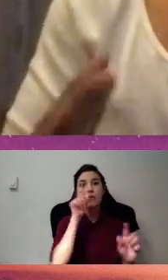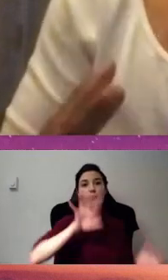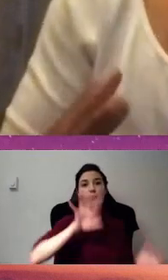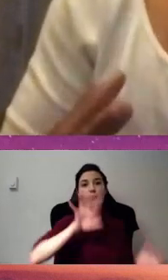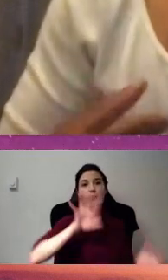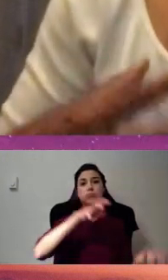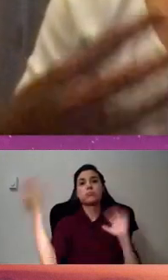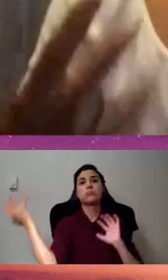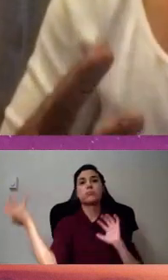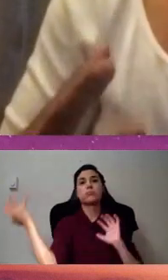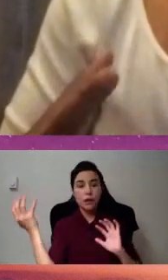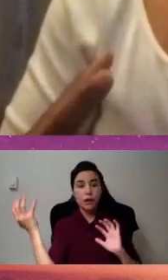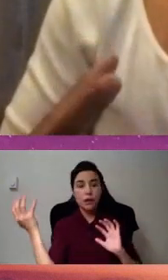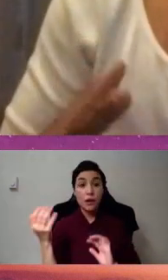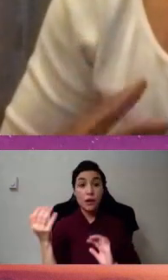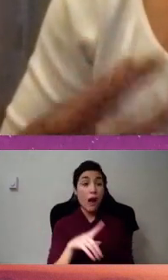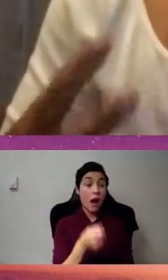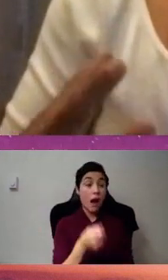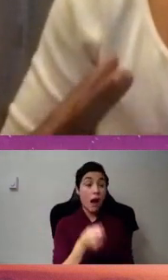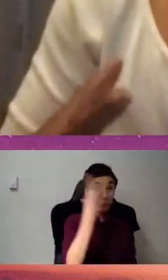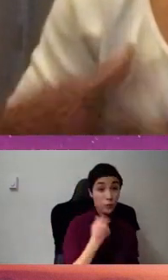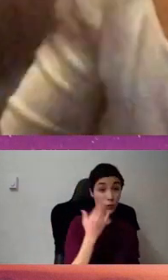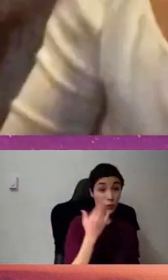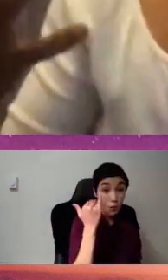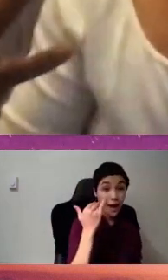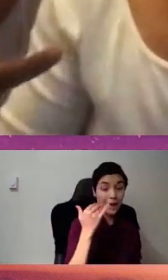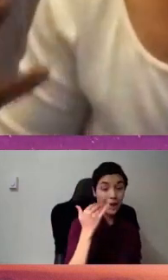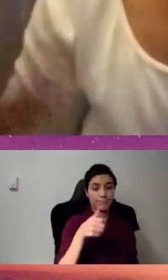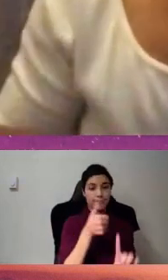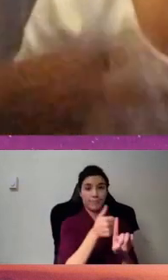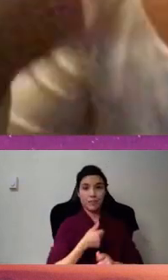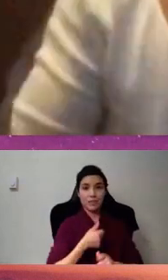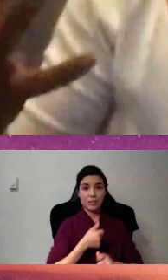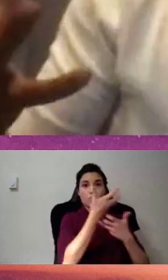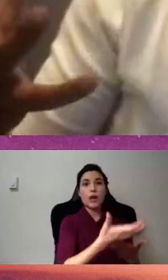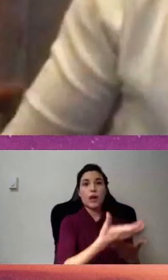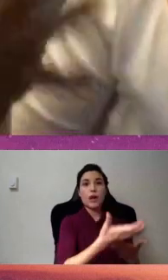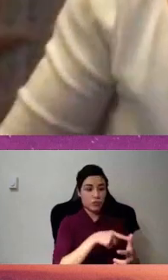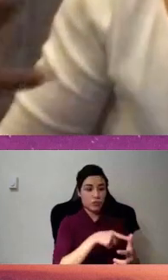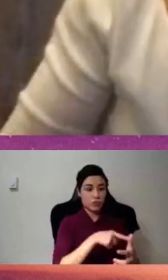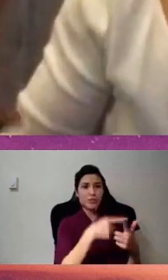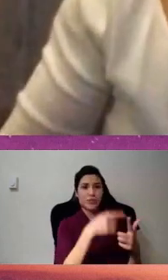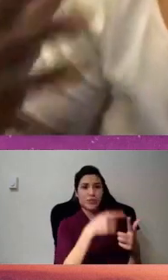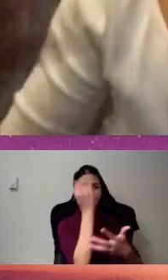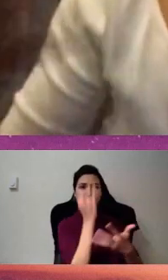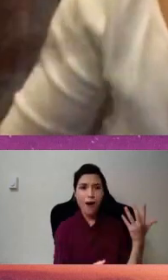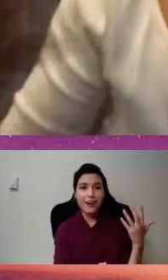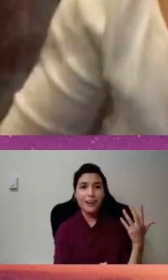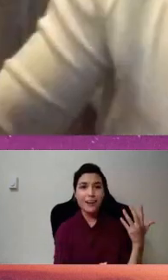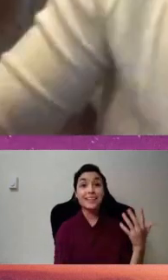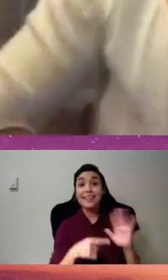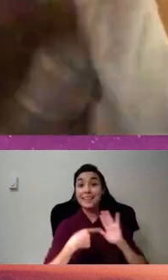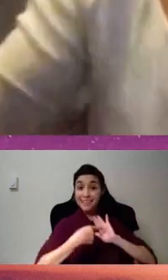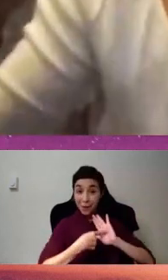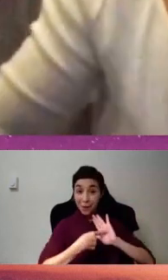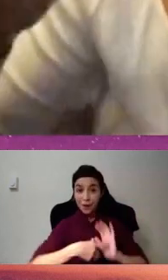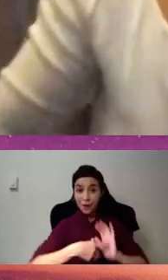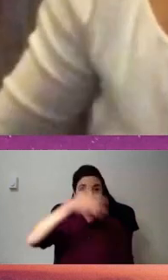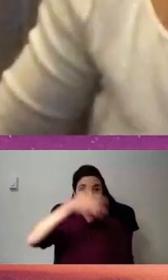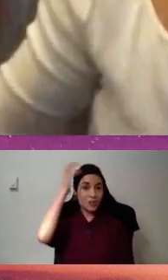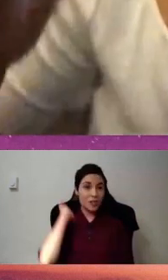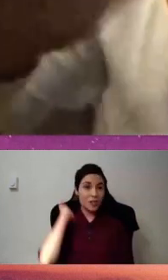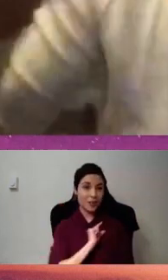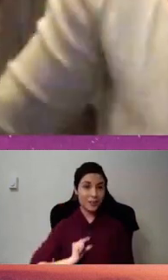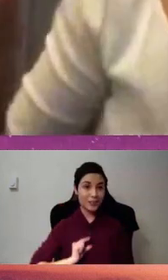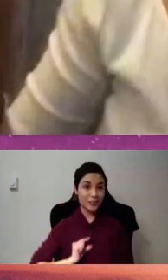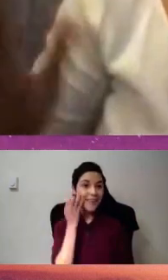its expression and its art and its liberation, it can be very beautiful. I think of drag queens. If Bob the drag queen ever sees this, hi